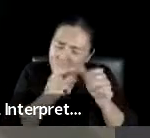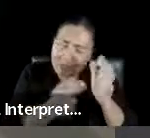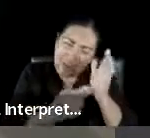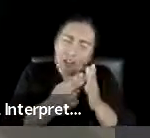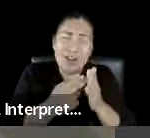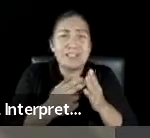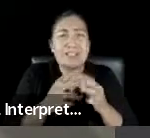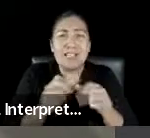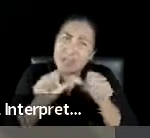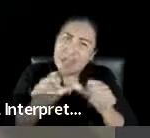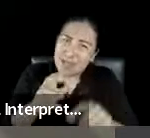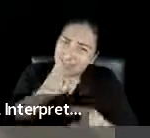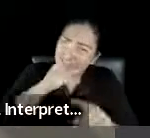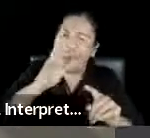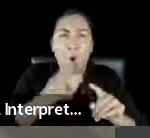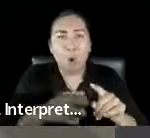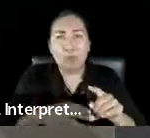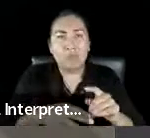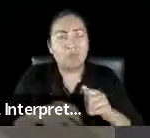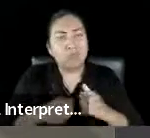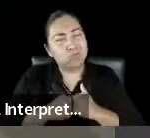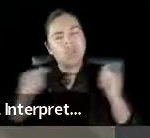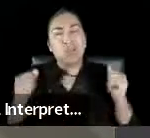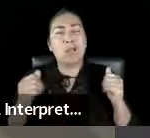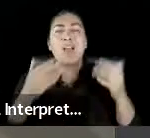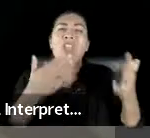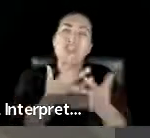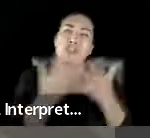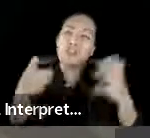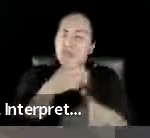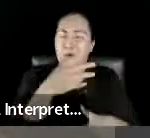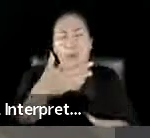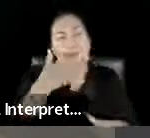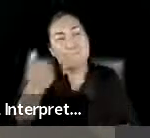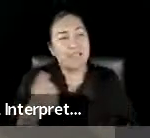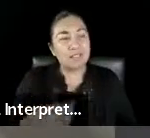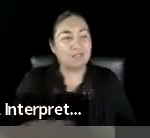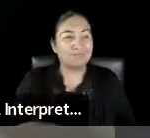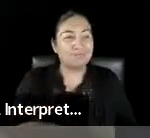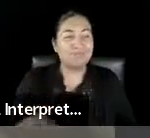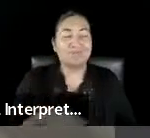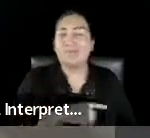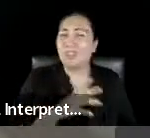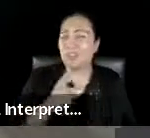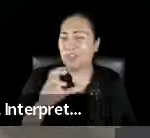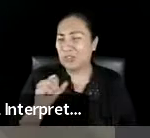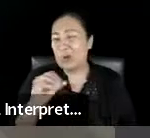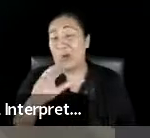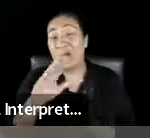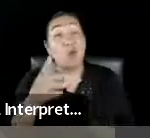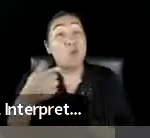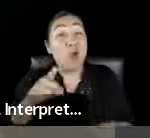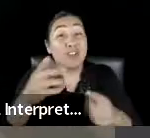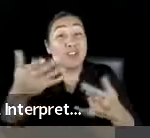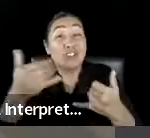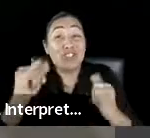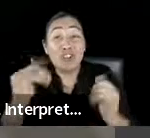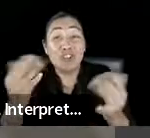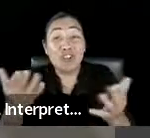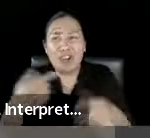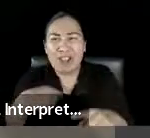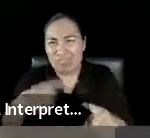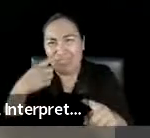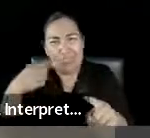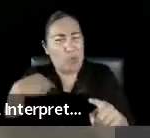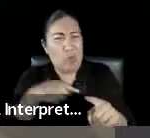and thank you so much. You guys are the best. Well, Lang, before while we still have you, one of the things that I think we might have talked